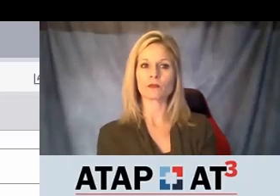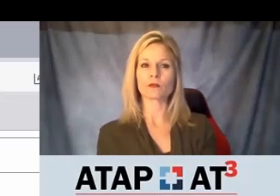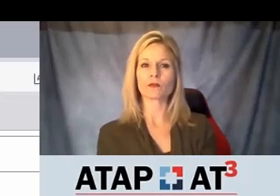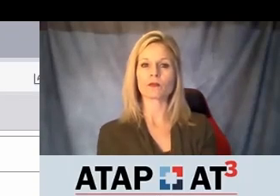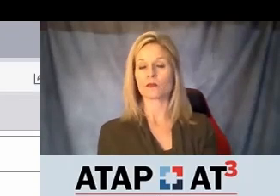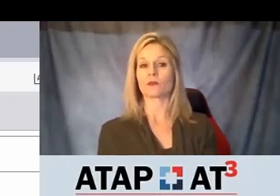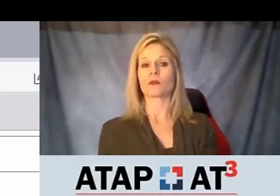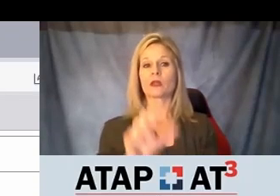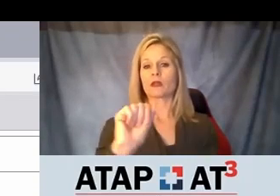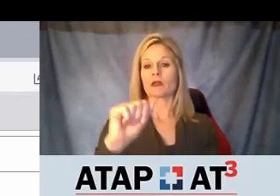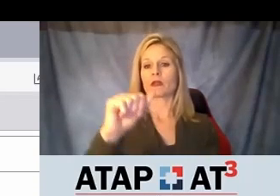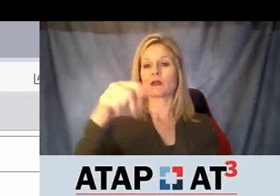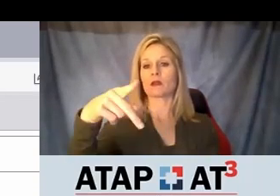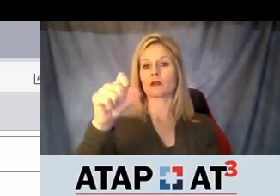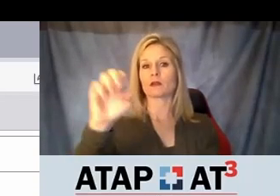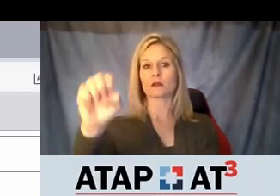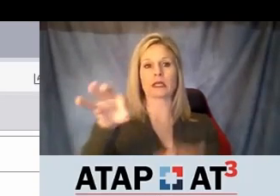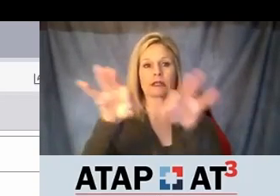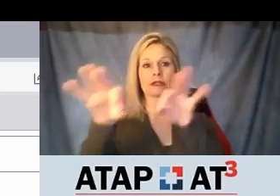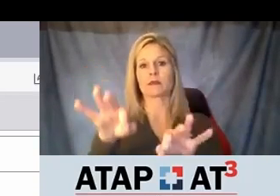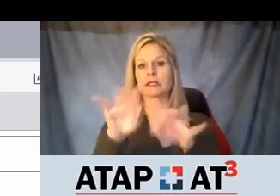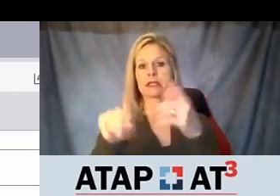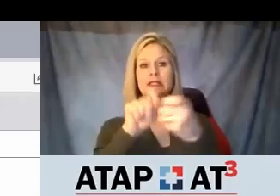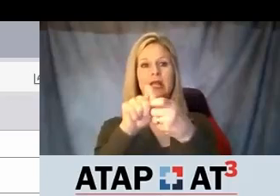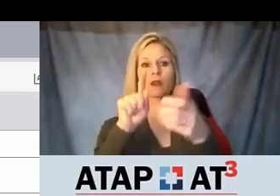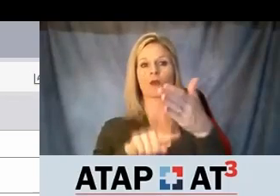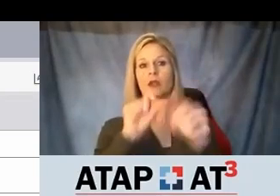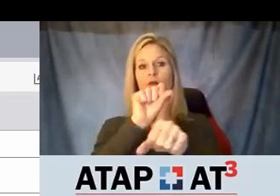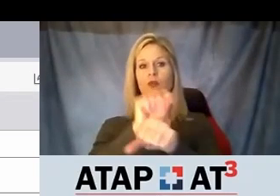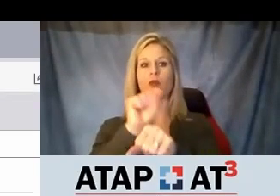So here's APSE, and they explain right away what Employment First is.